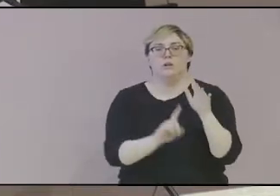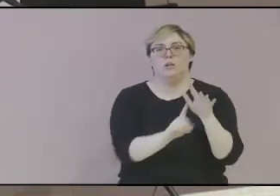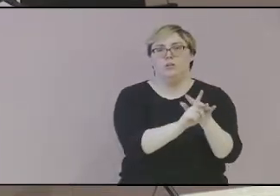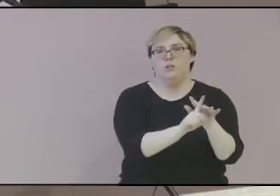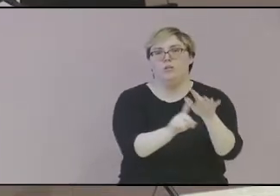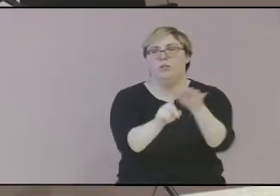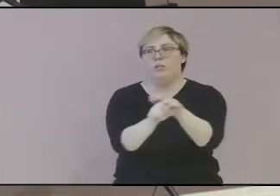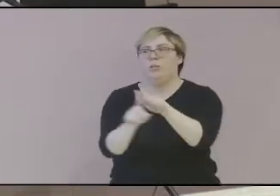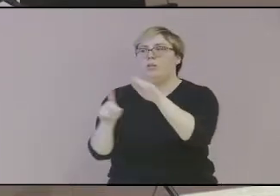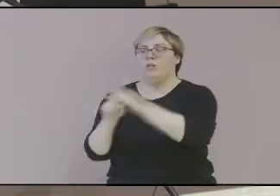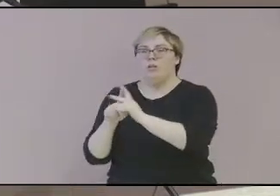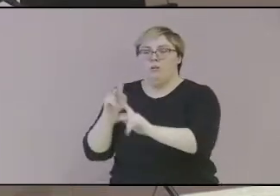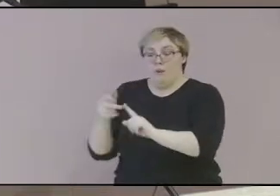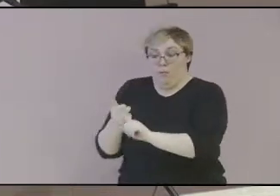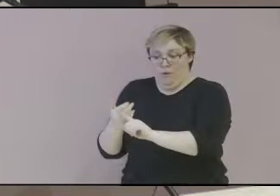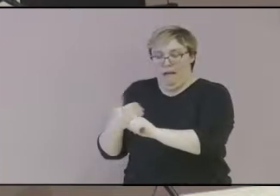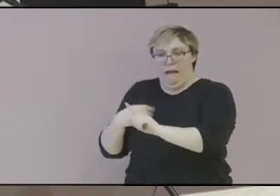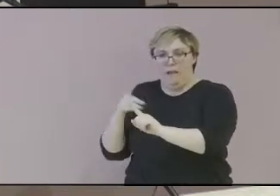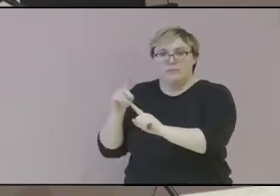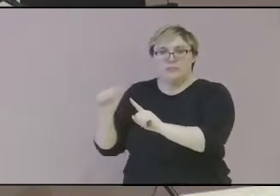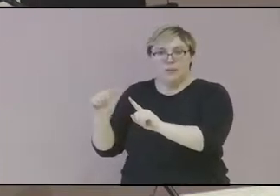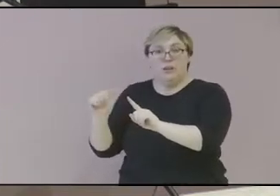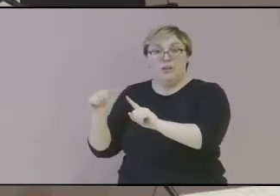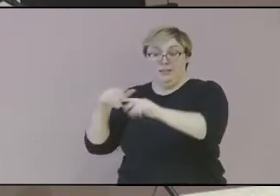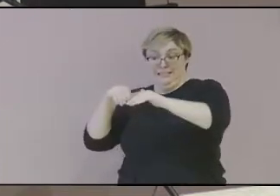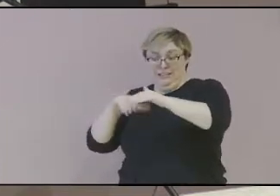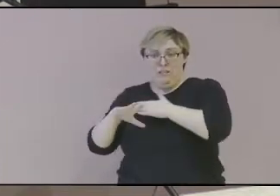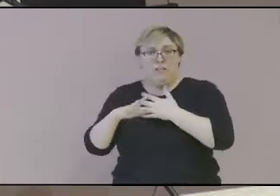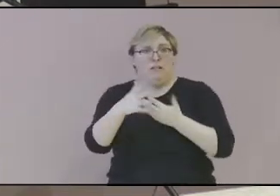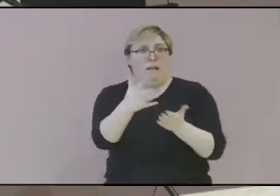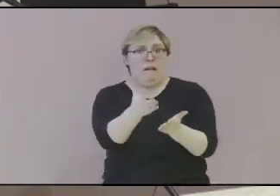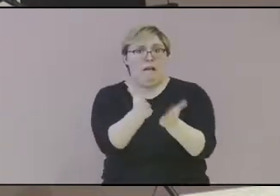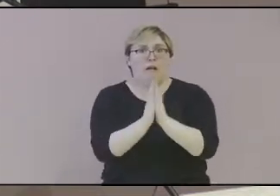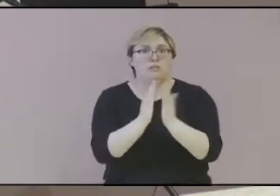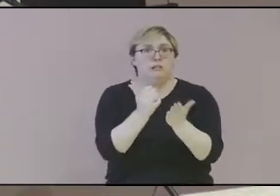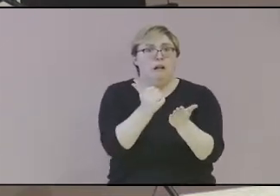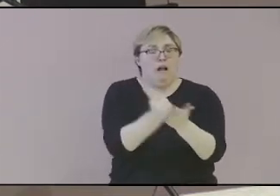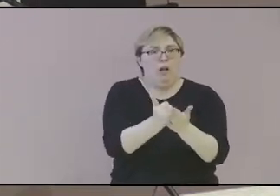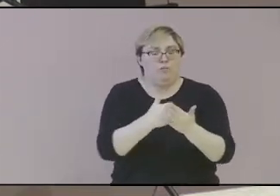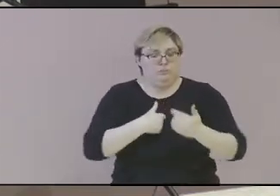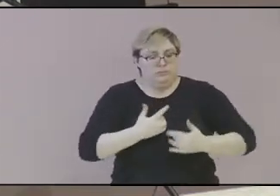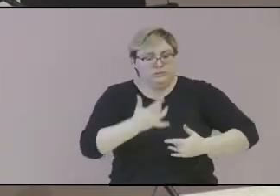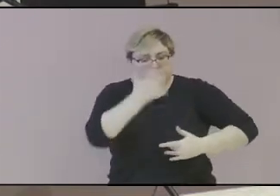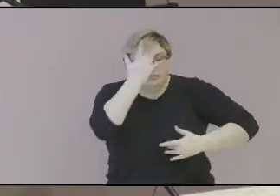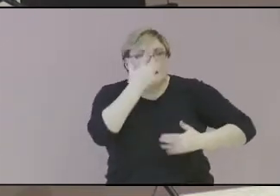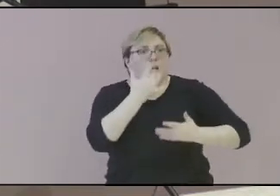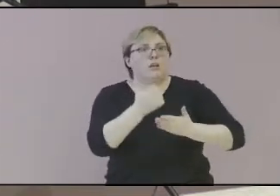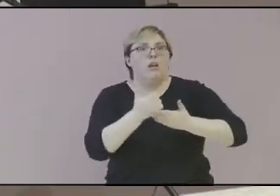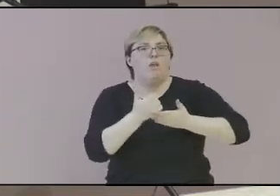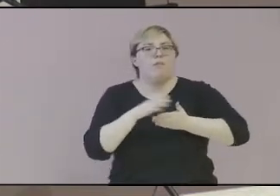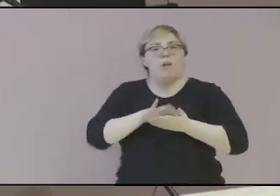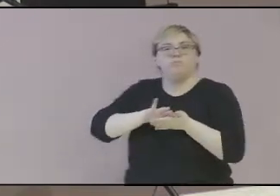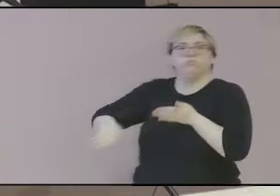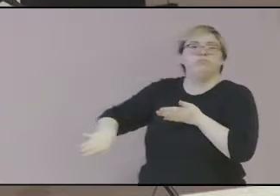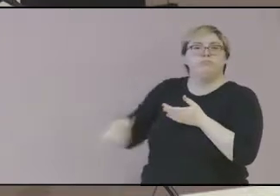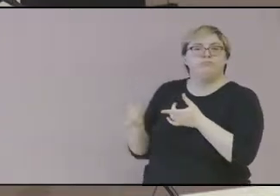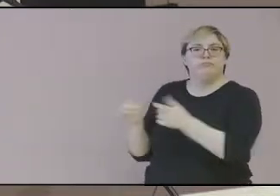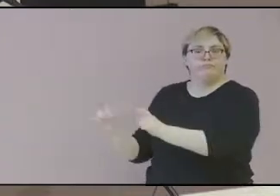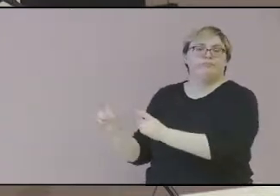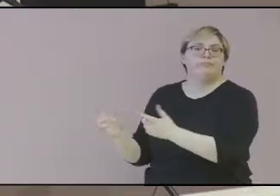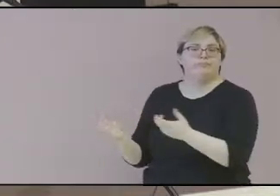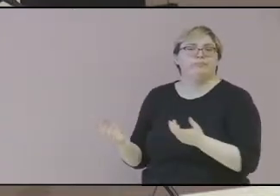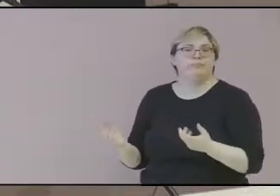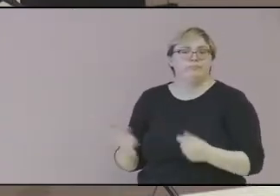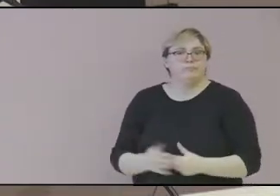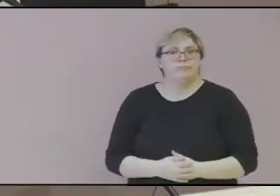the US as a result of rationing. In my chapter, I give a number of these examples in different states. Perhaps the most famous one that got